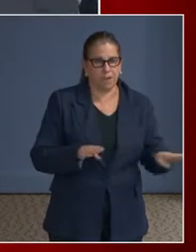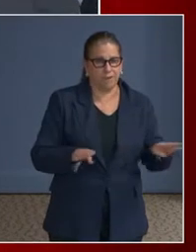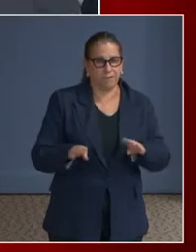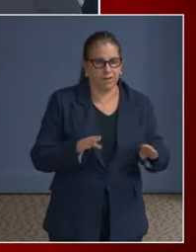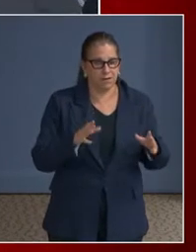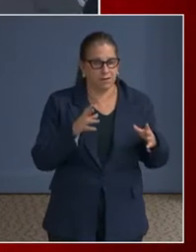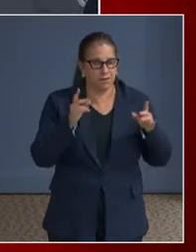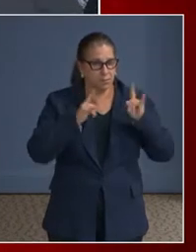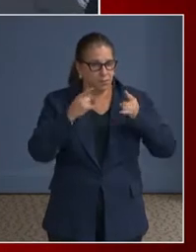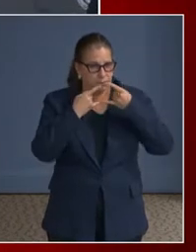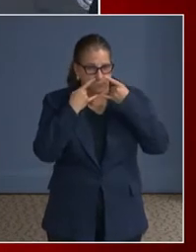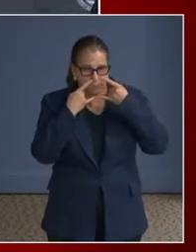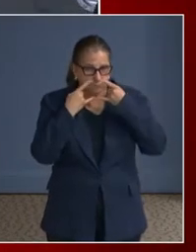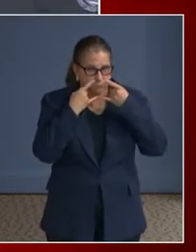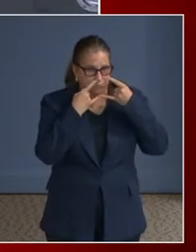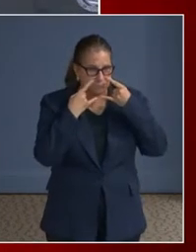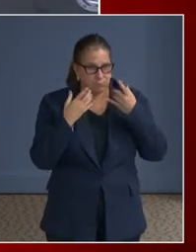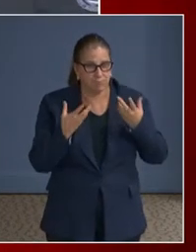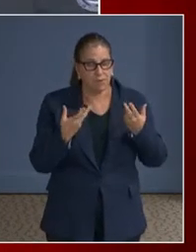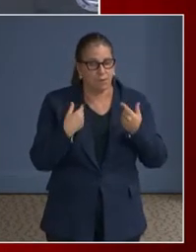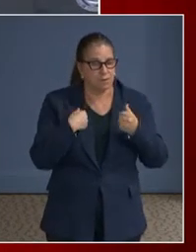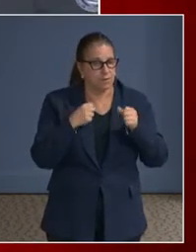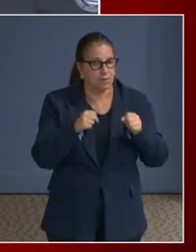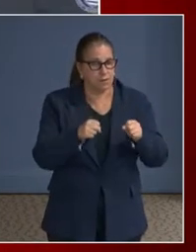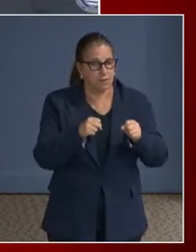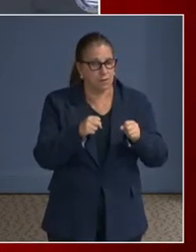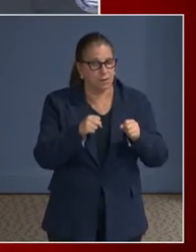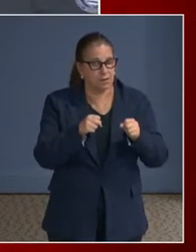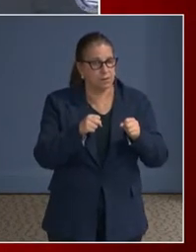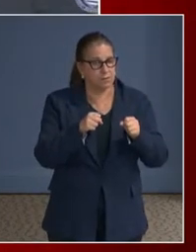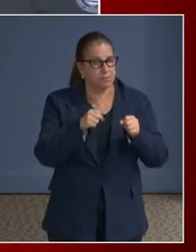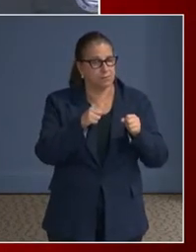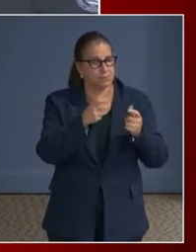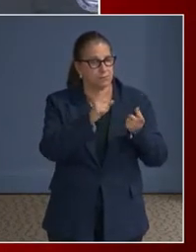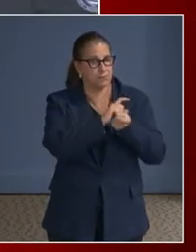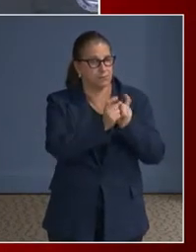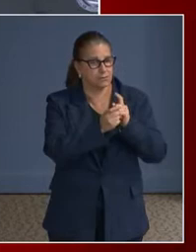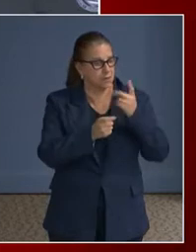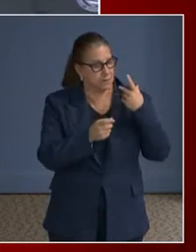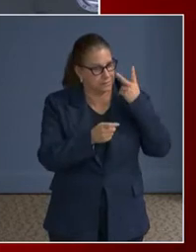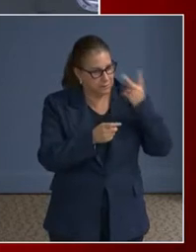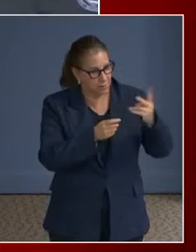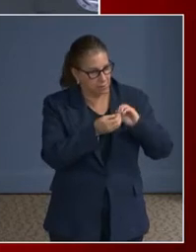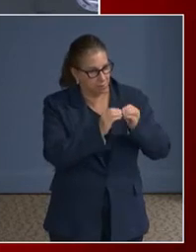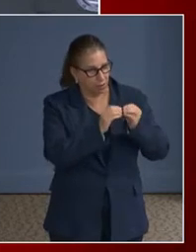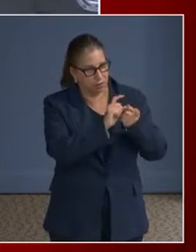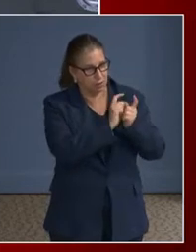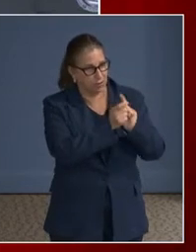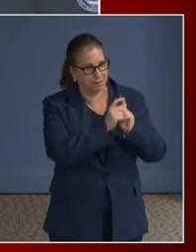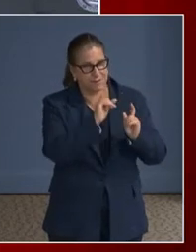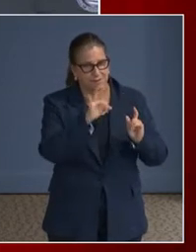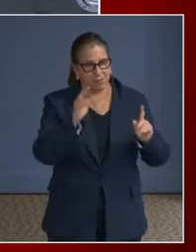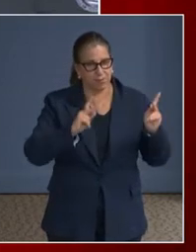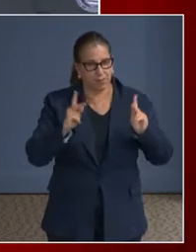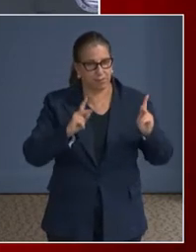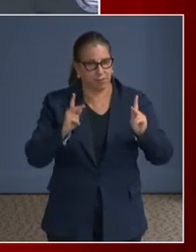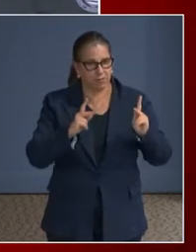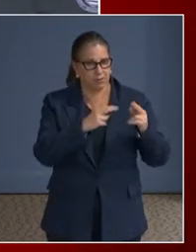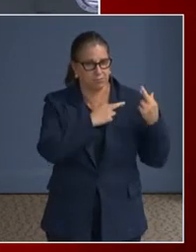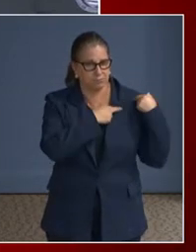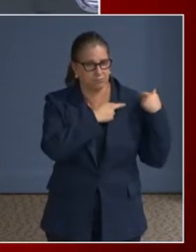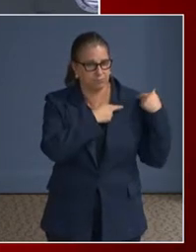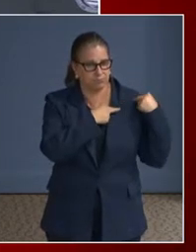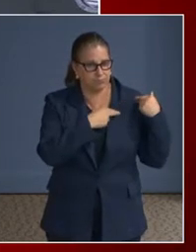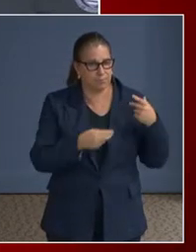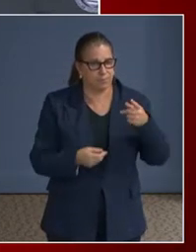to modify that. And as Virginia and Maryland open more activities in their phase 3, is that going to affect